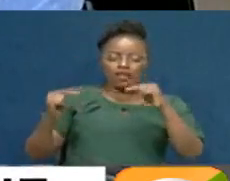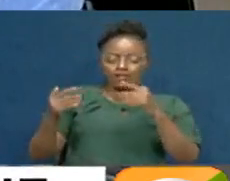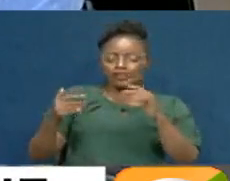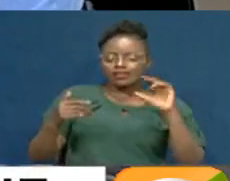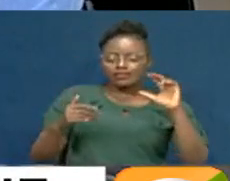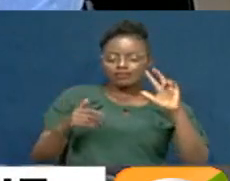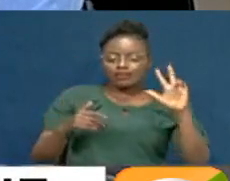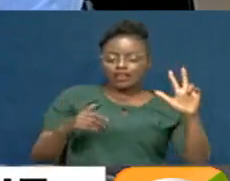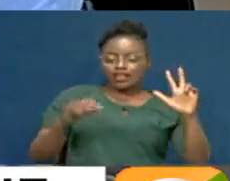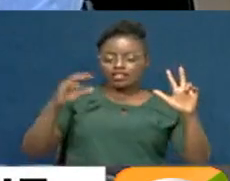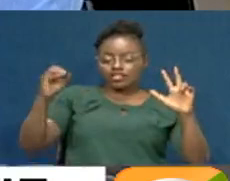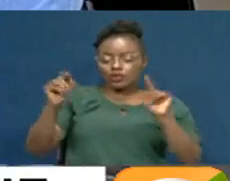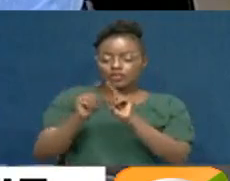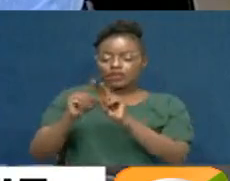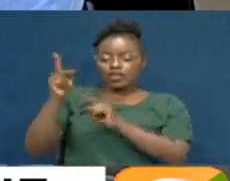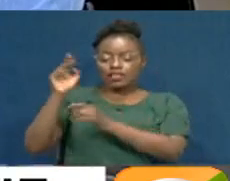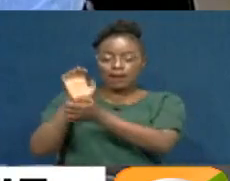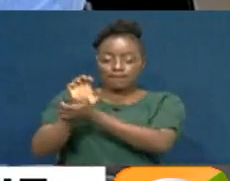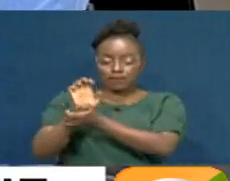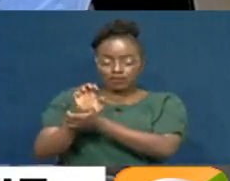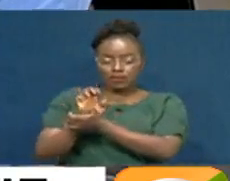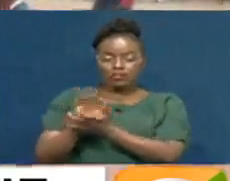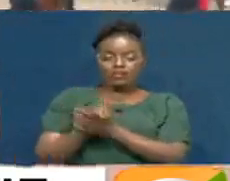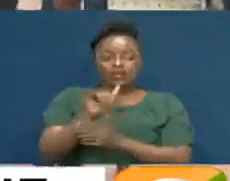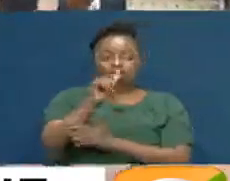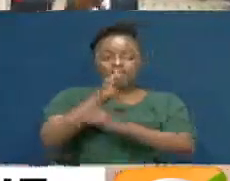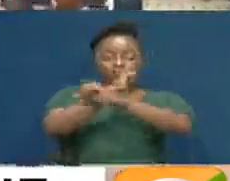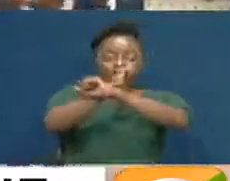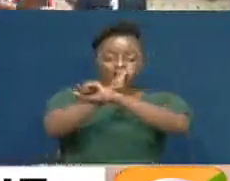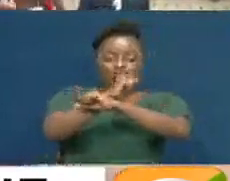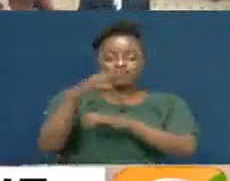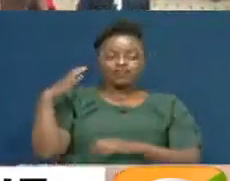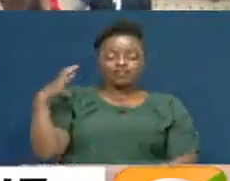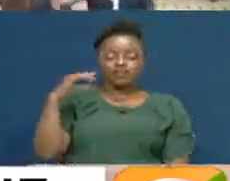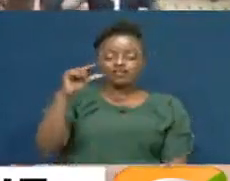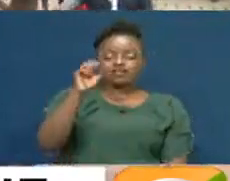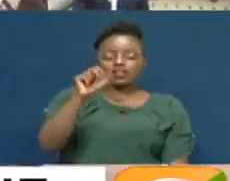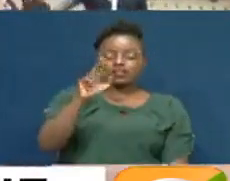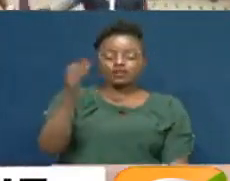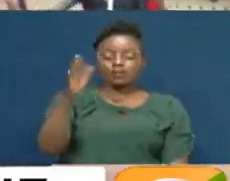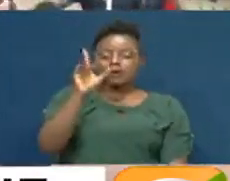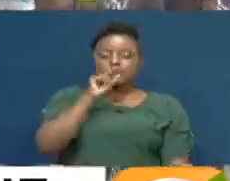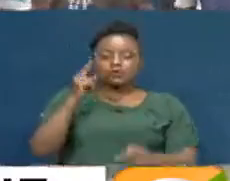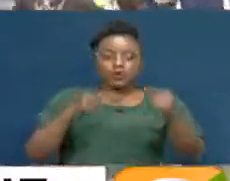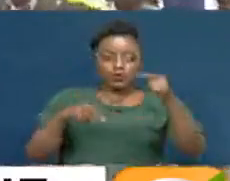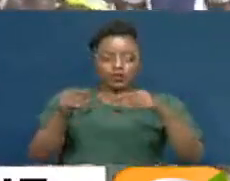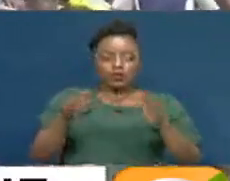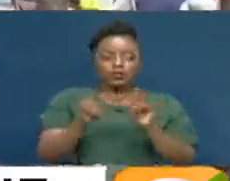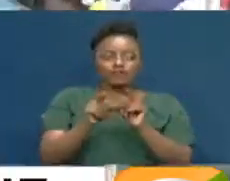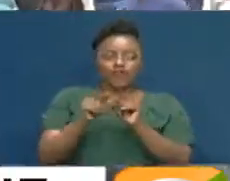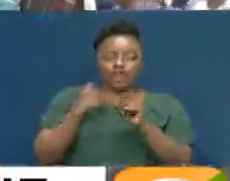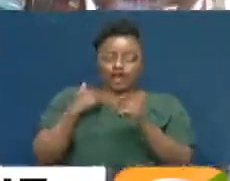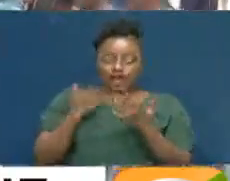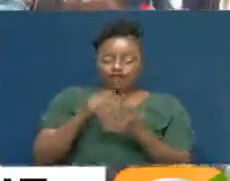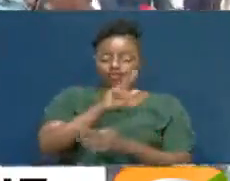3-0 in the sixth leg of the Men's Volleyball League. Elsewhere, defending champions General Service Unit GSU returned to winning ways, edging